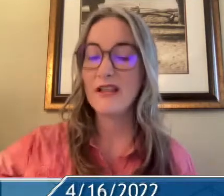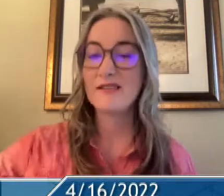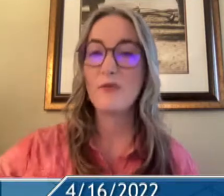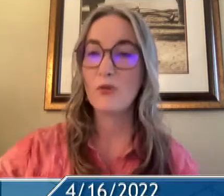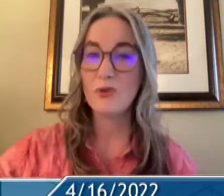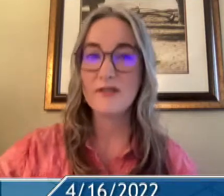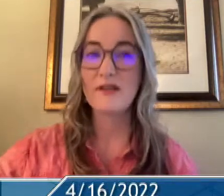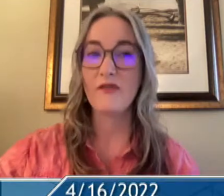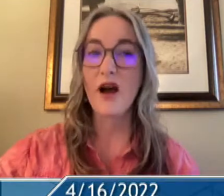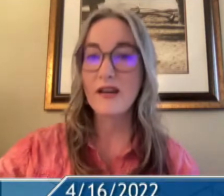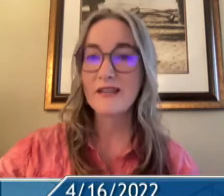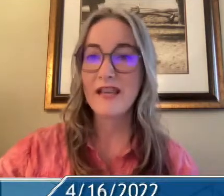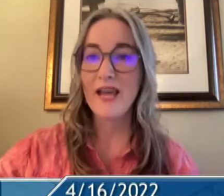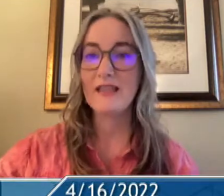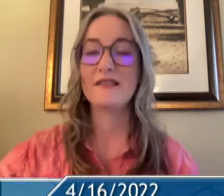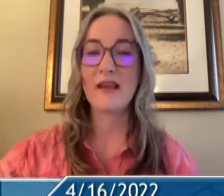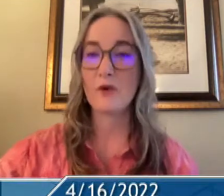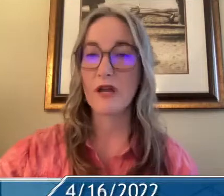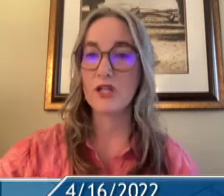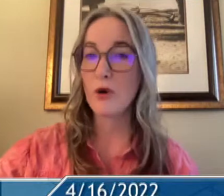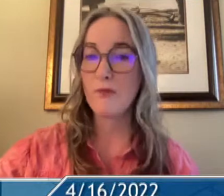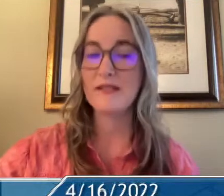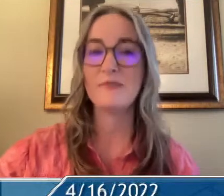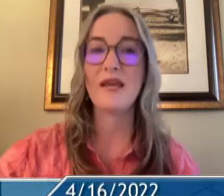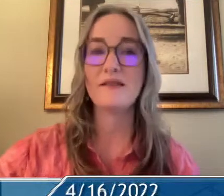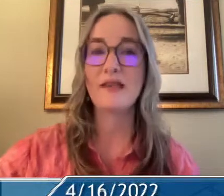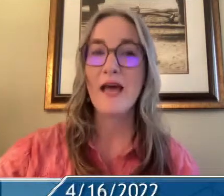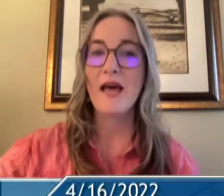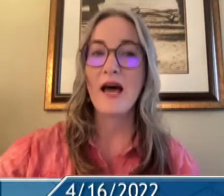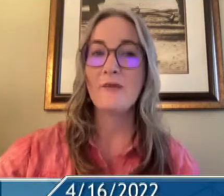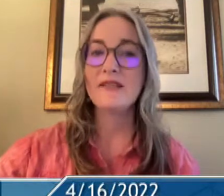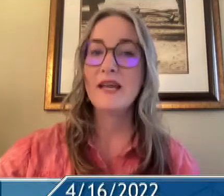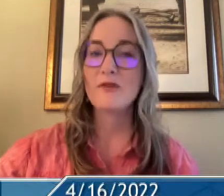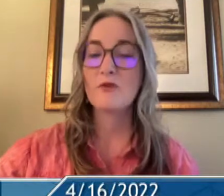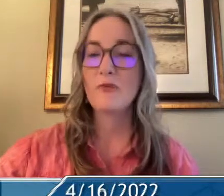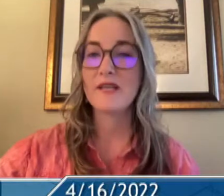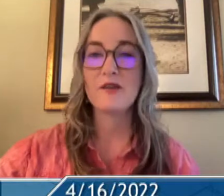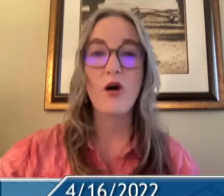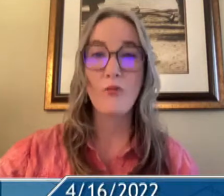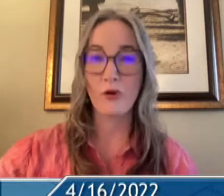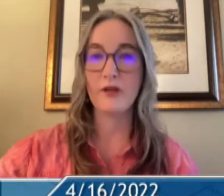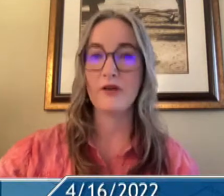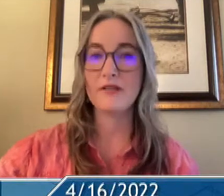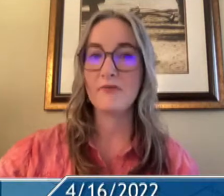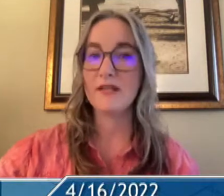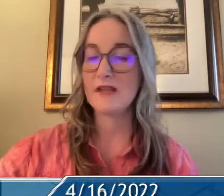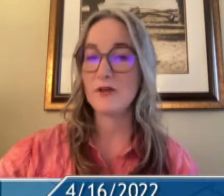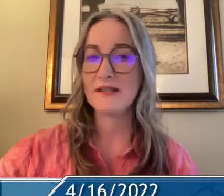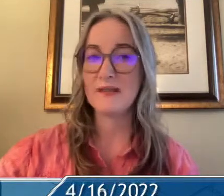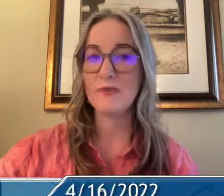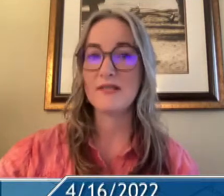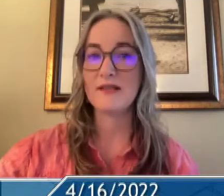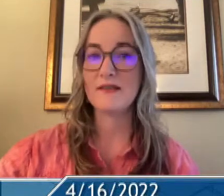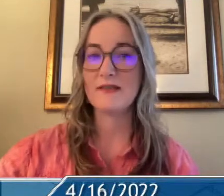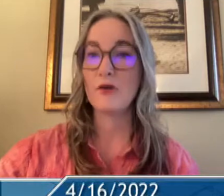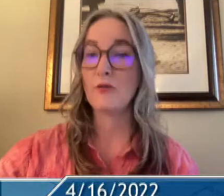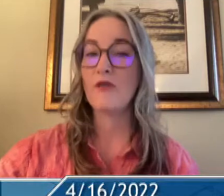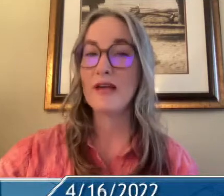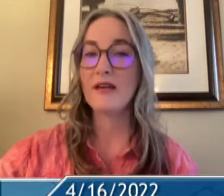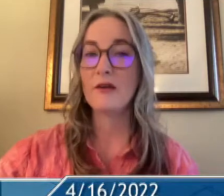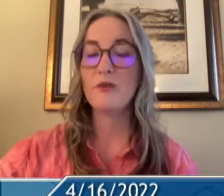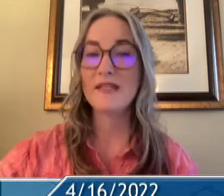all in some of the rules of conduct today, this is how we're going to show up in this space. The City Council represents all Portlanders and meets to do the city's business. So